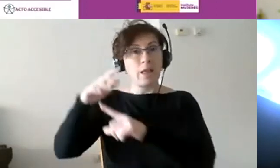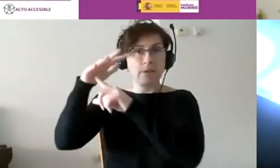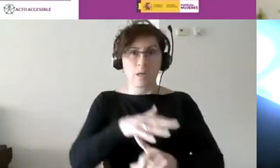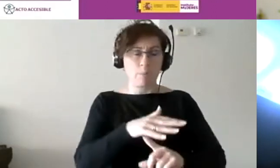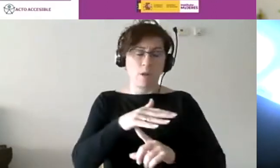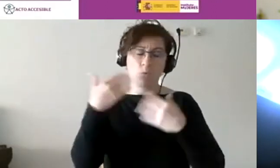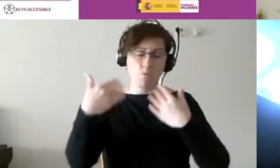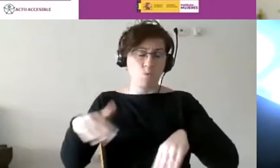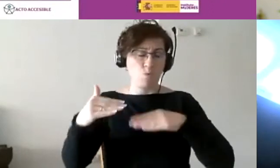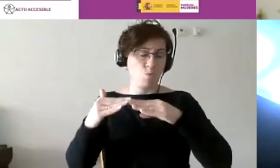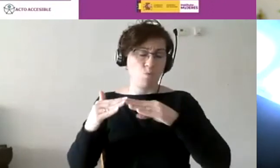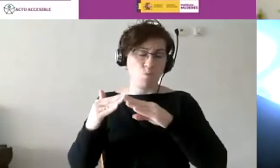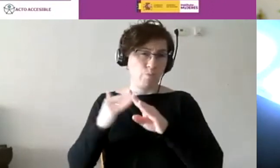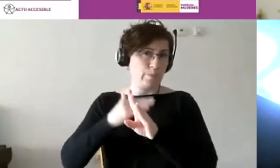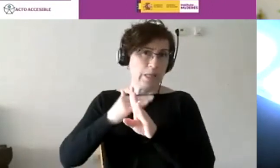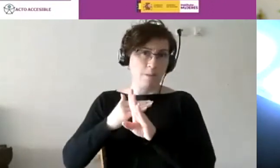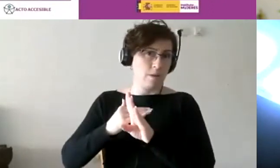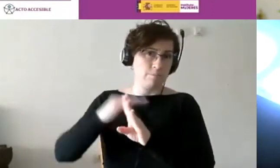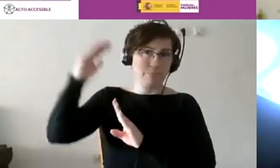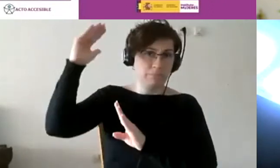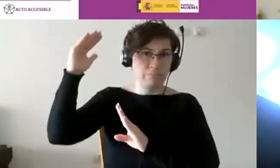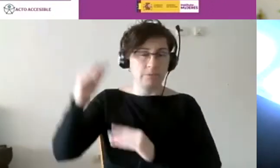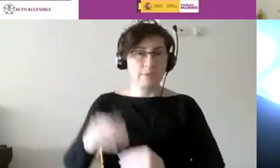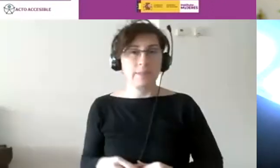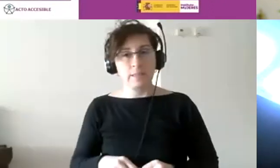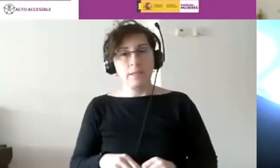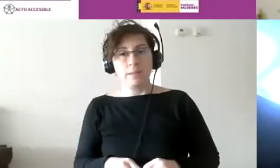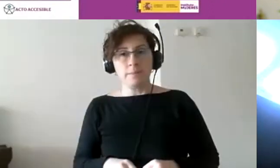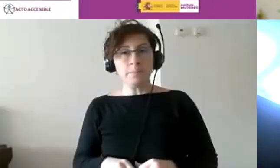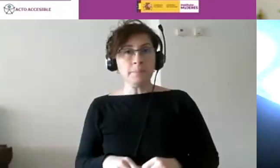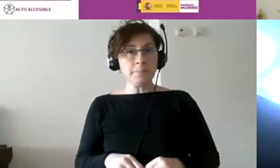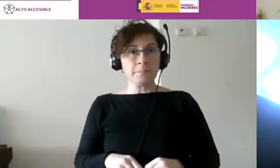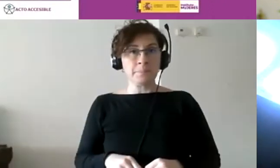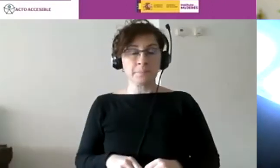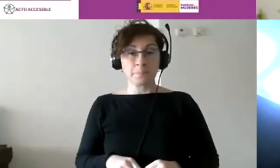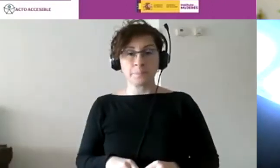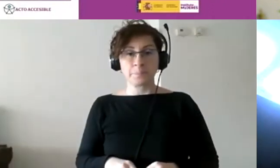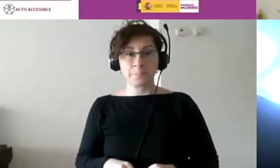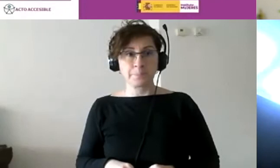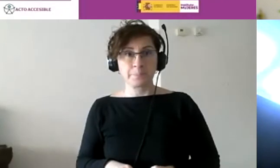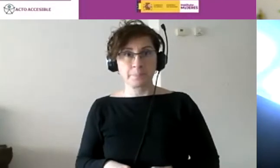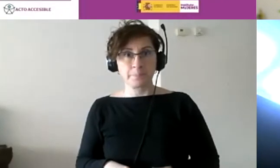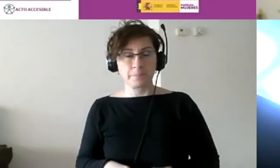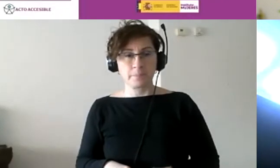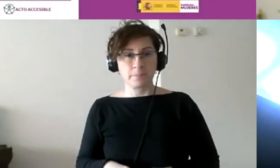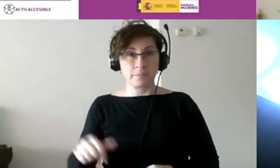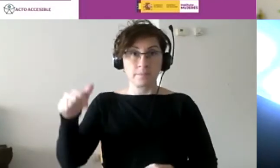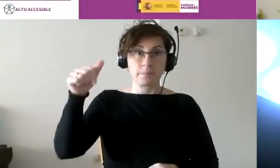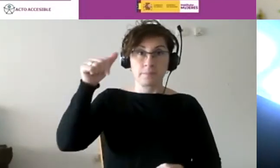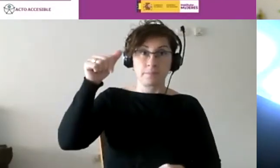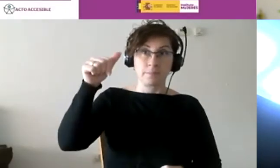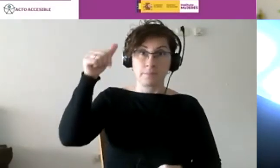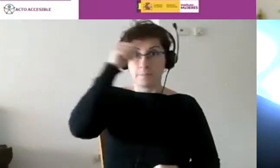It's about women with disabilities. I want you should know that, for example, I have